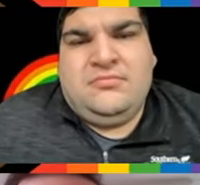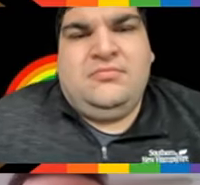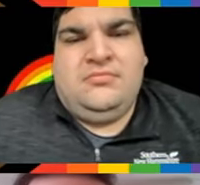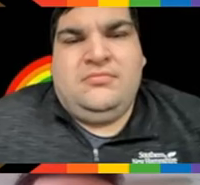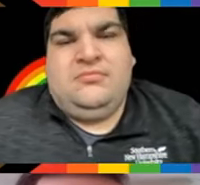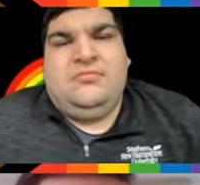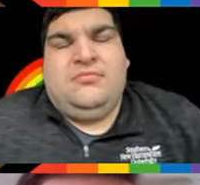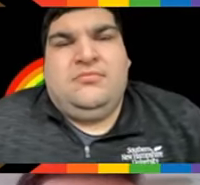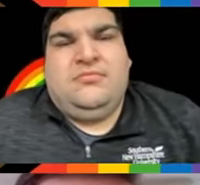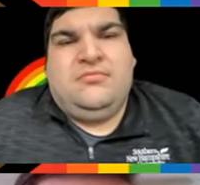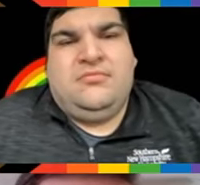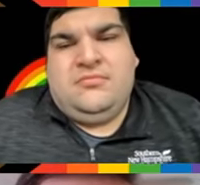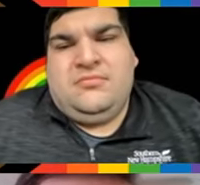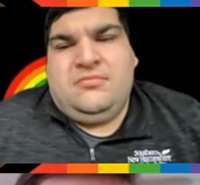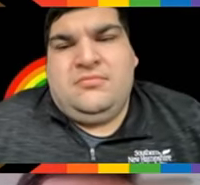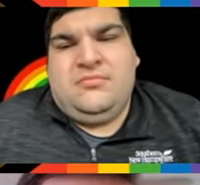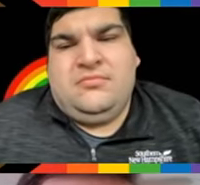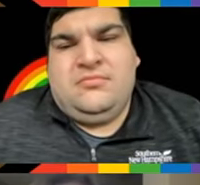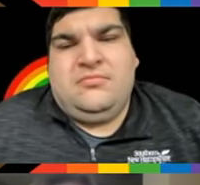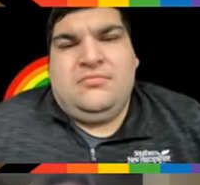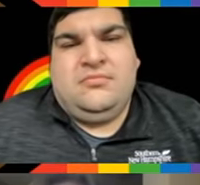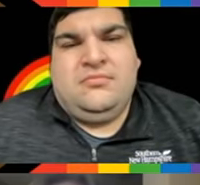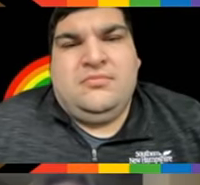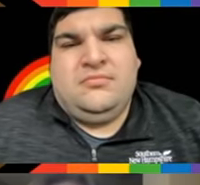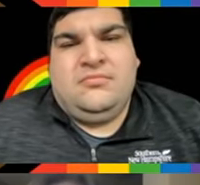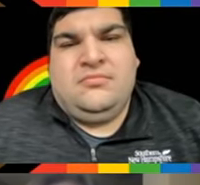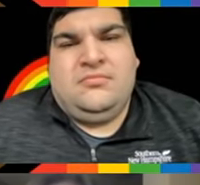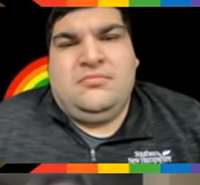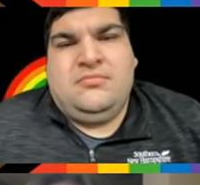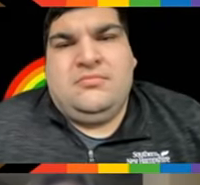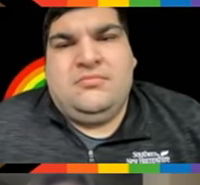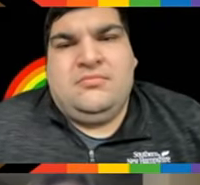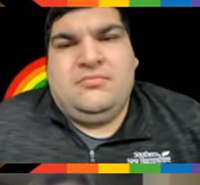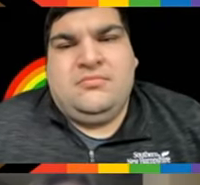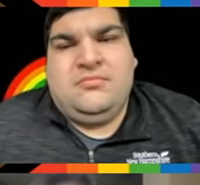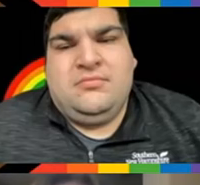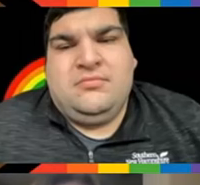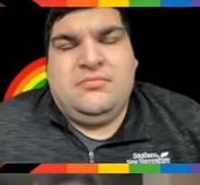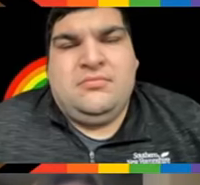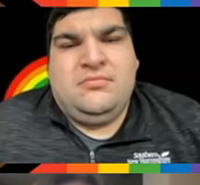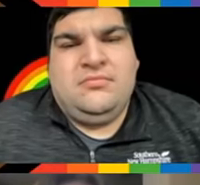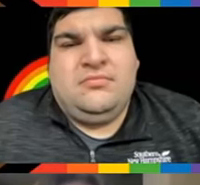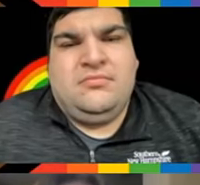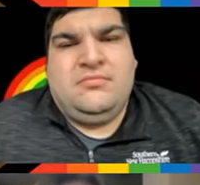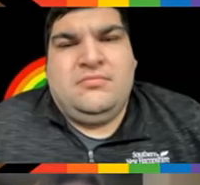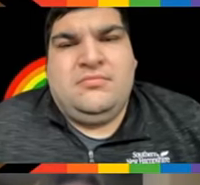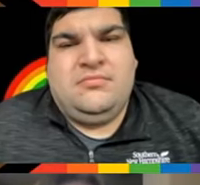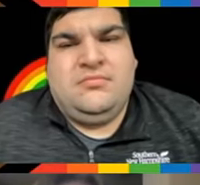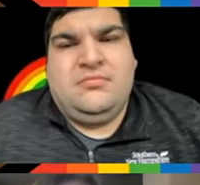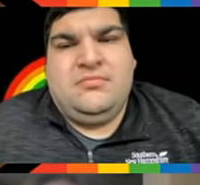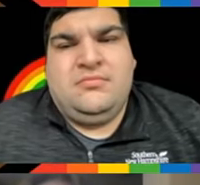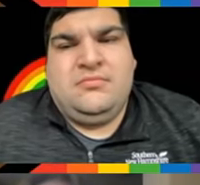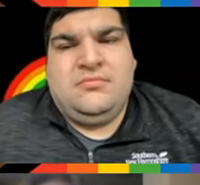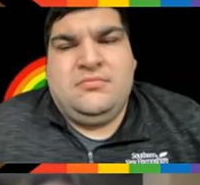Finally, we will have Kamisha to introduce the last workshop of this year's conference. So go ahead and take it away,